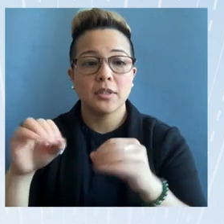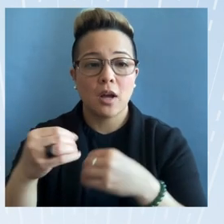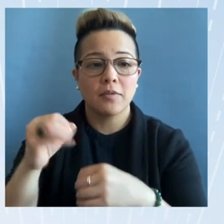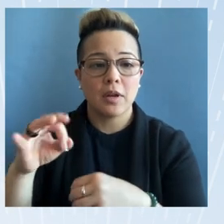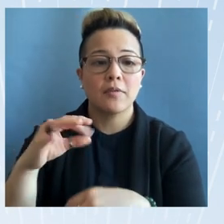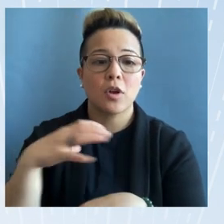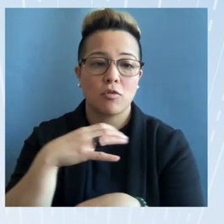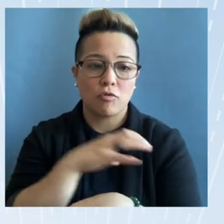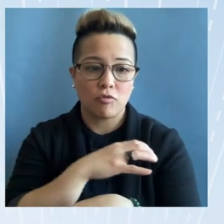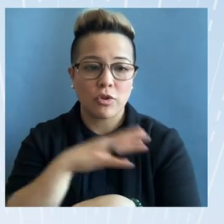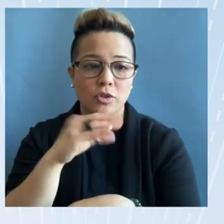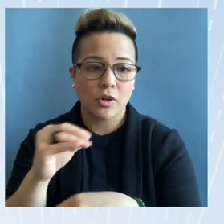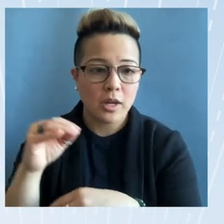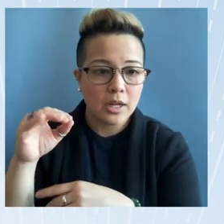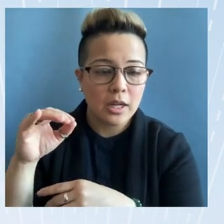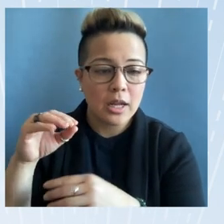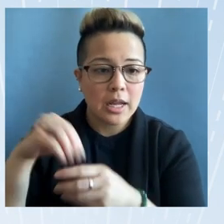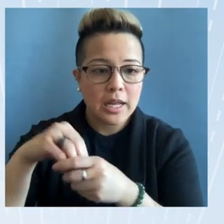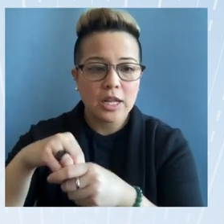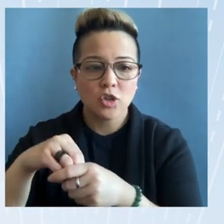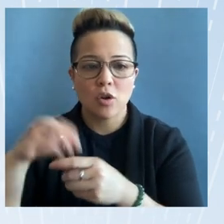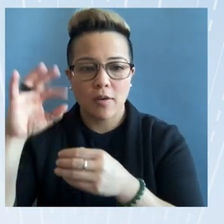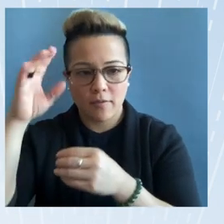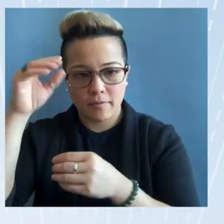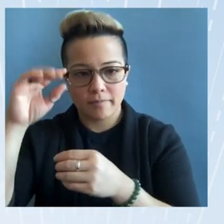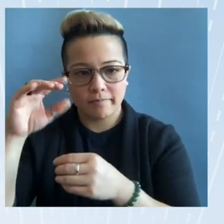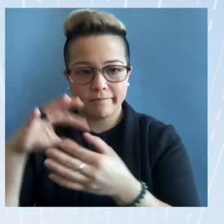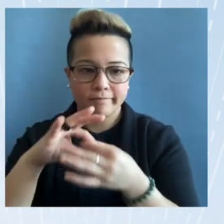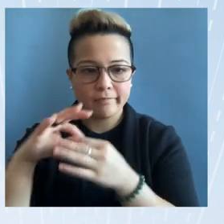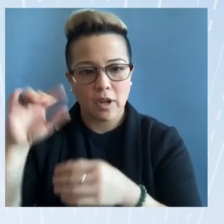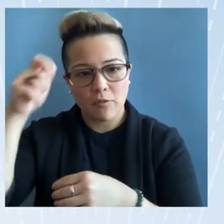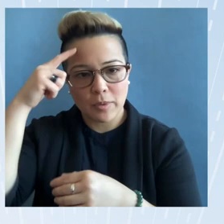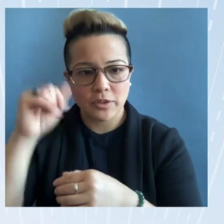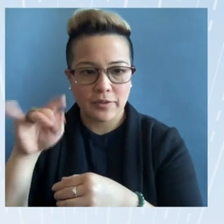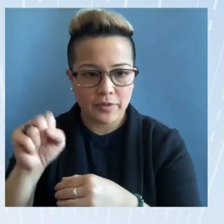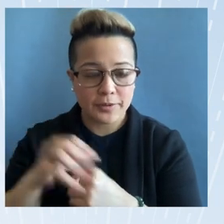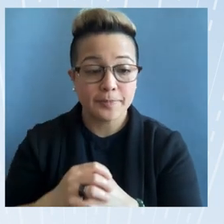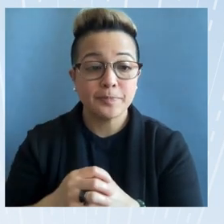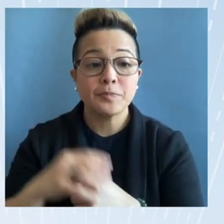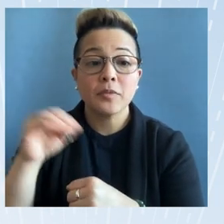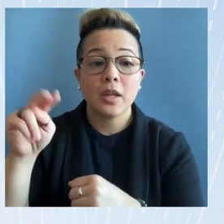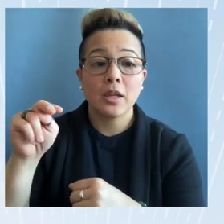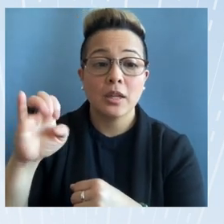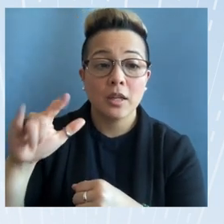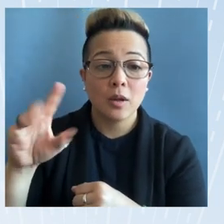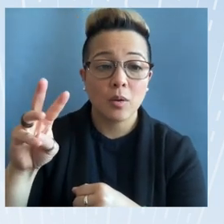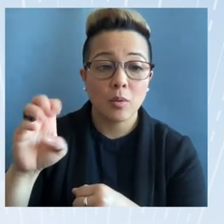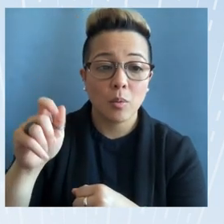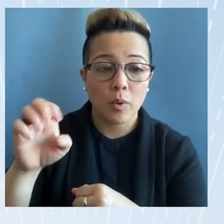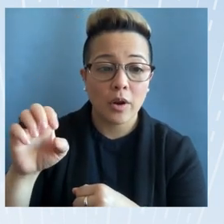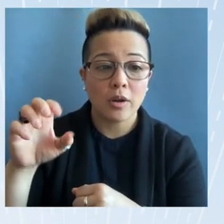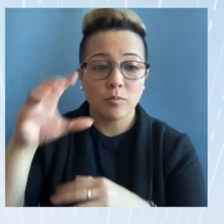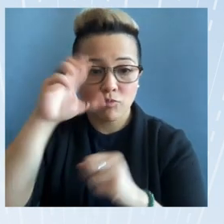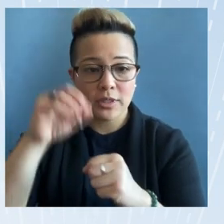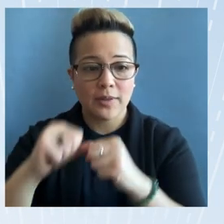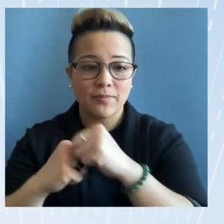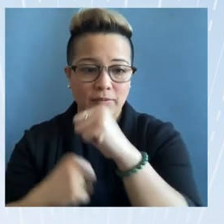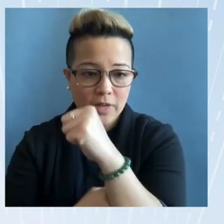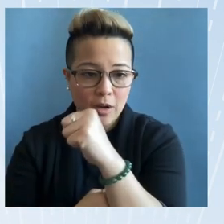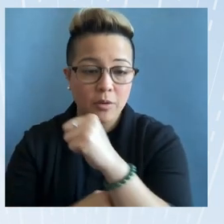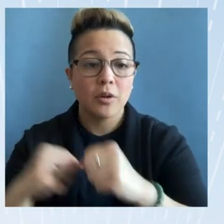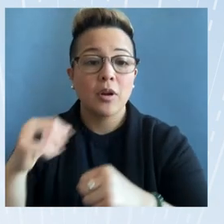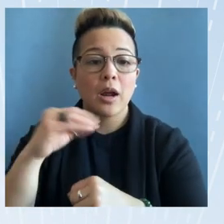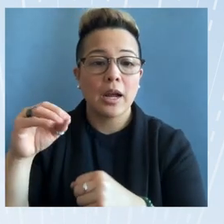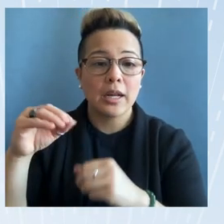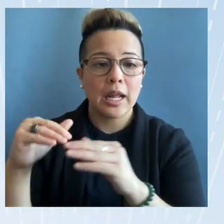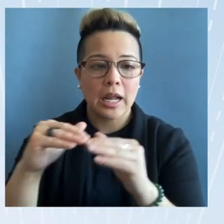presentation was from Neil Ware, President and Founder, Equally American. Kara Brumfield, Associate Director, Center on Poverty